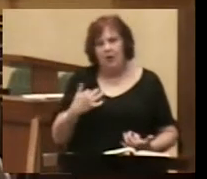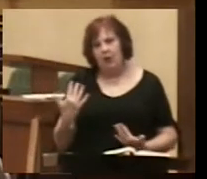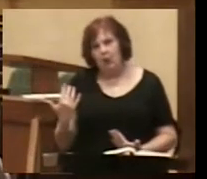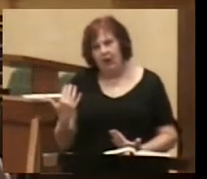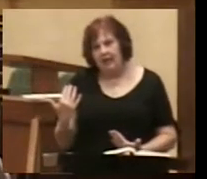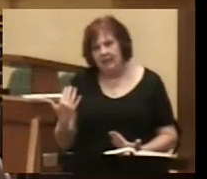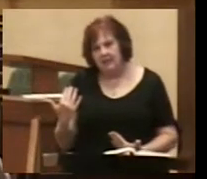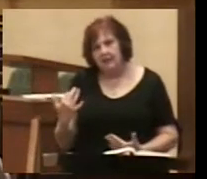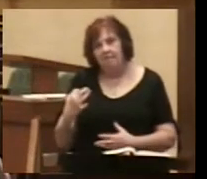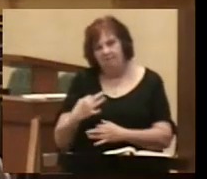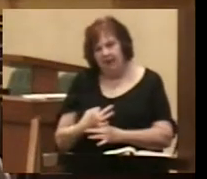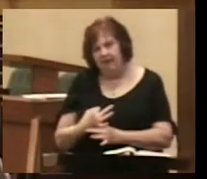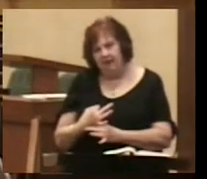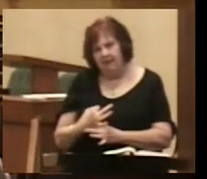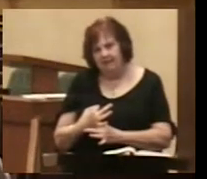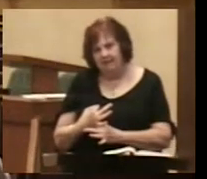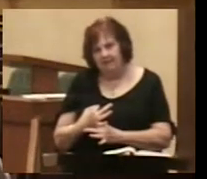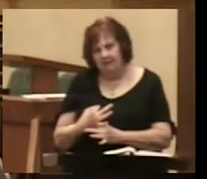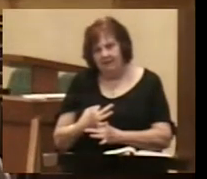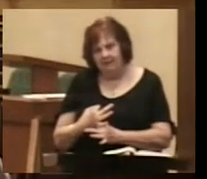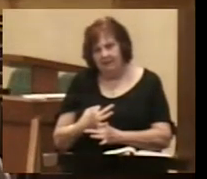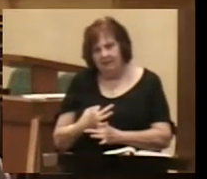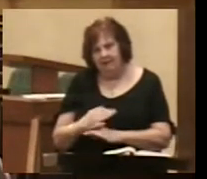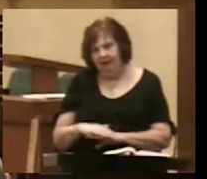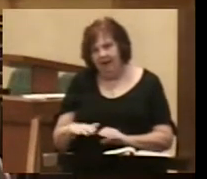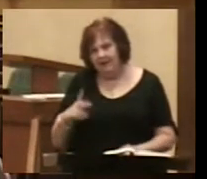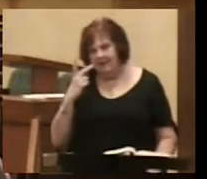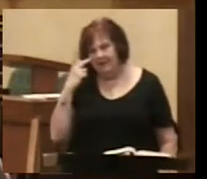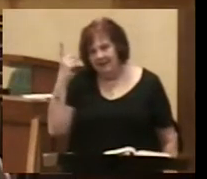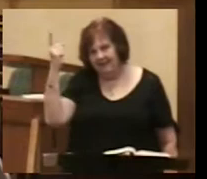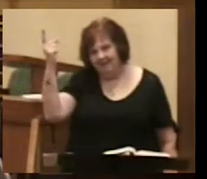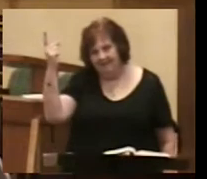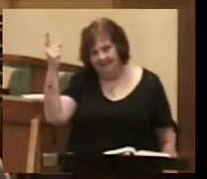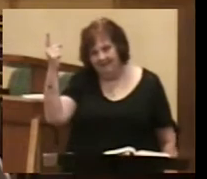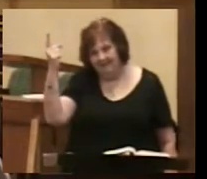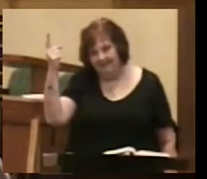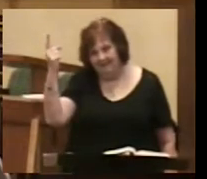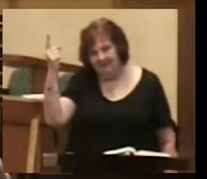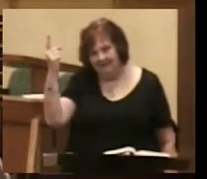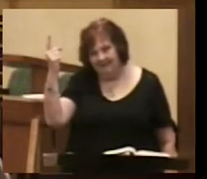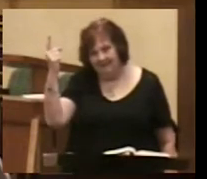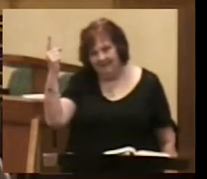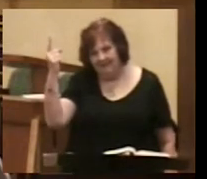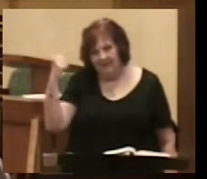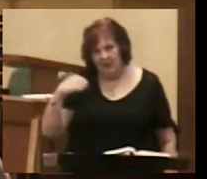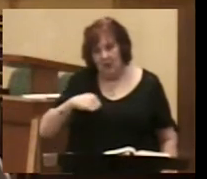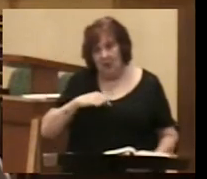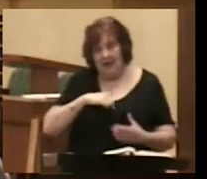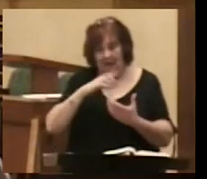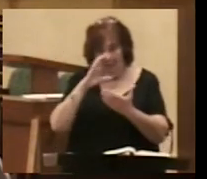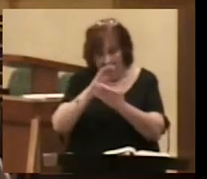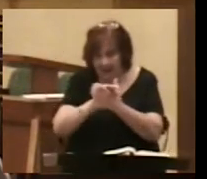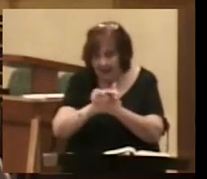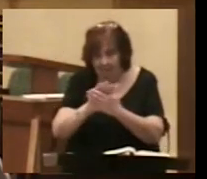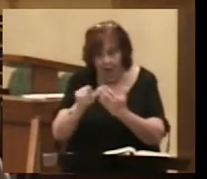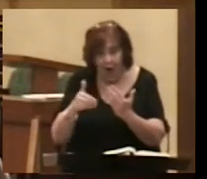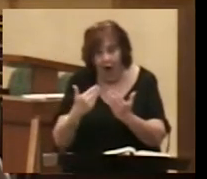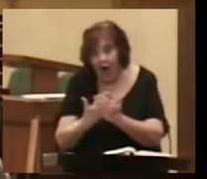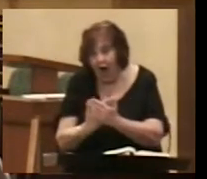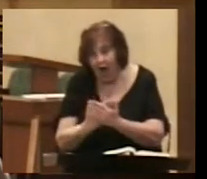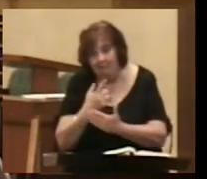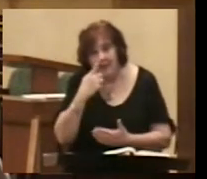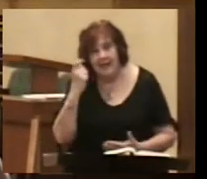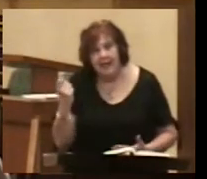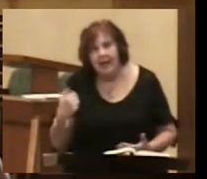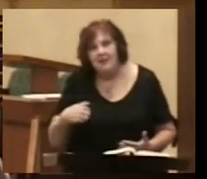in faith, unseen. And we believe all of this because